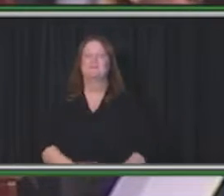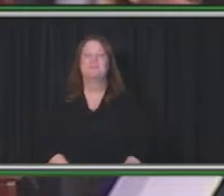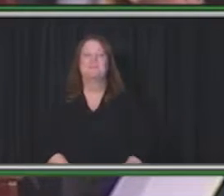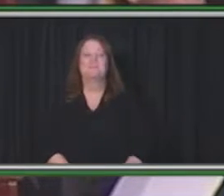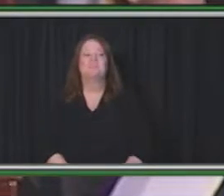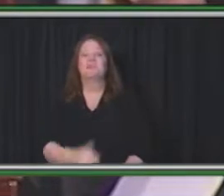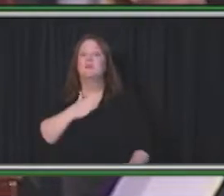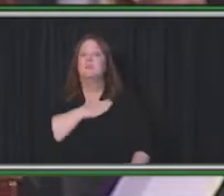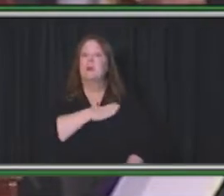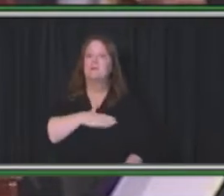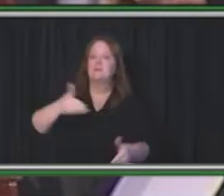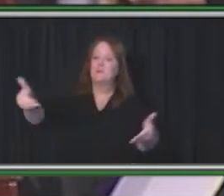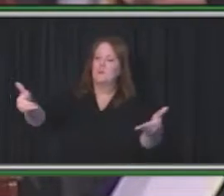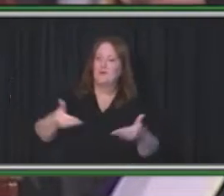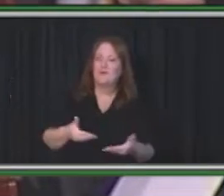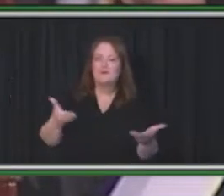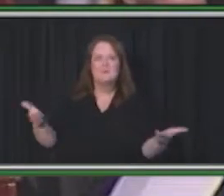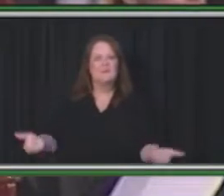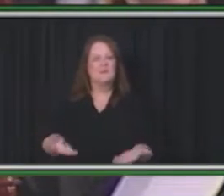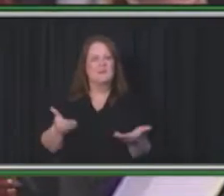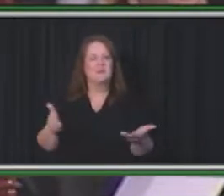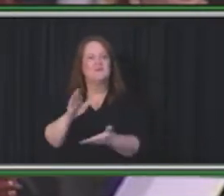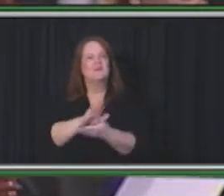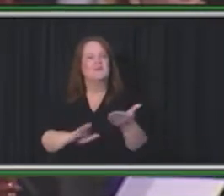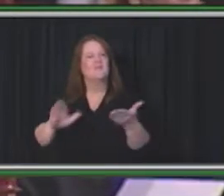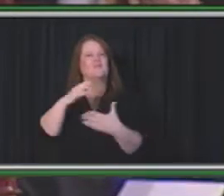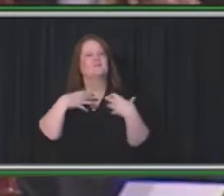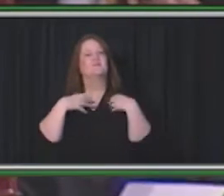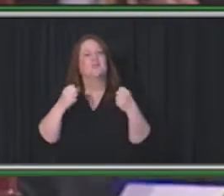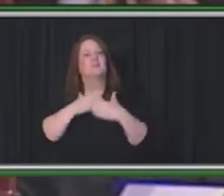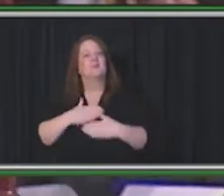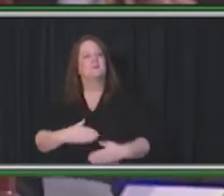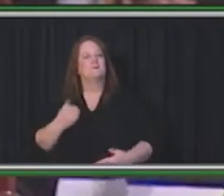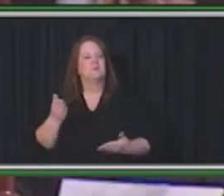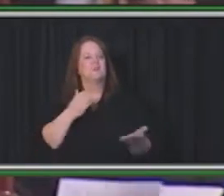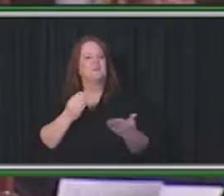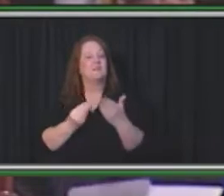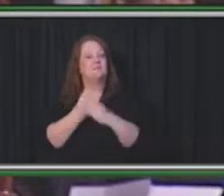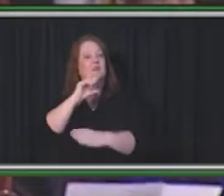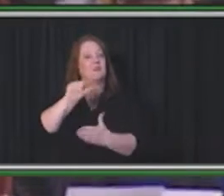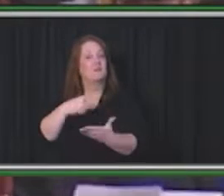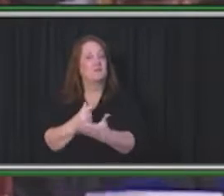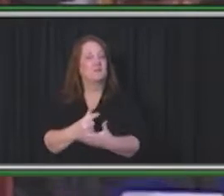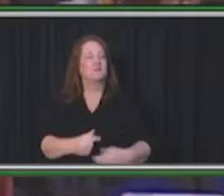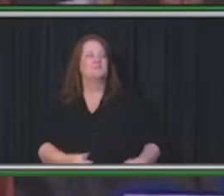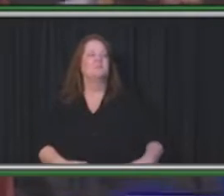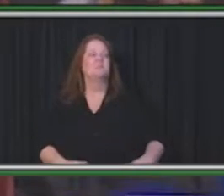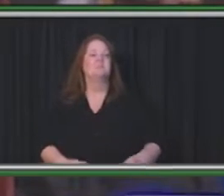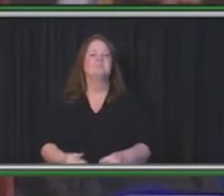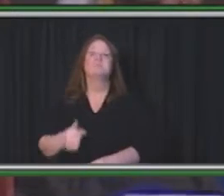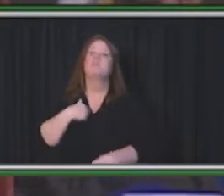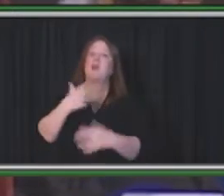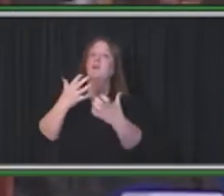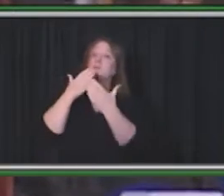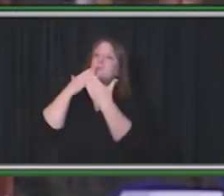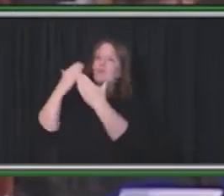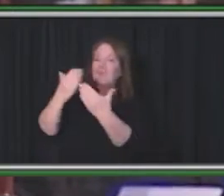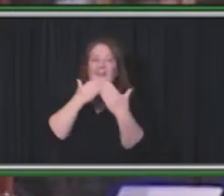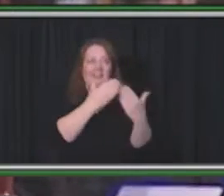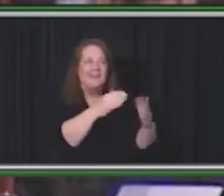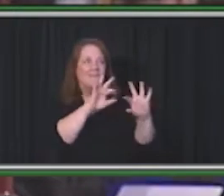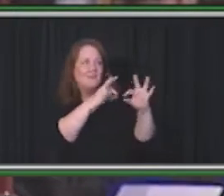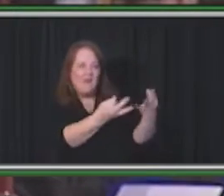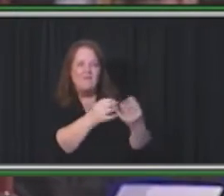my pleasure to welcome you to the College of Health and Human Services spring graduation. I want to thank all the friends and families